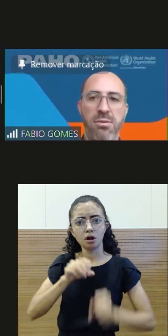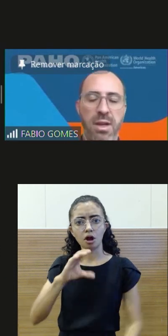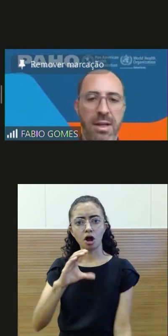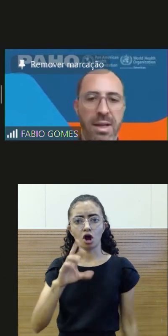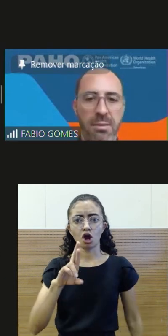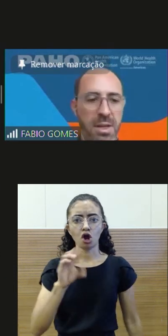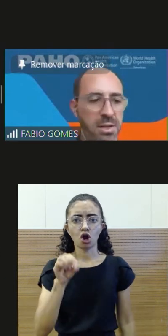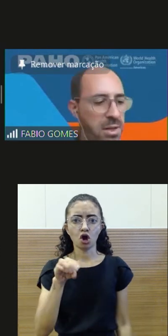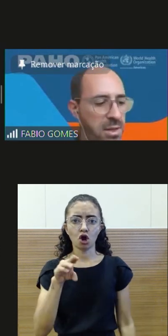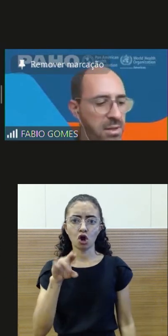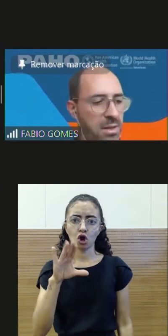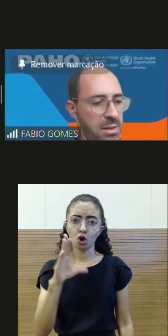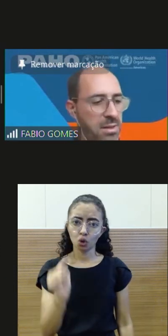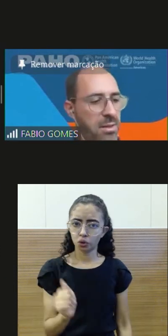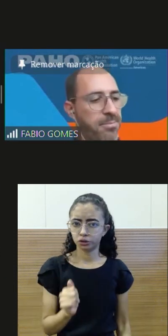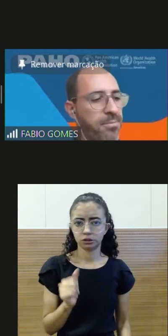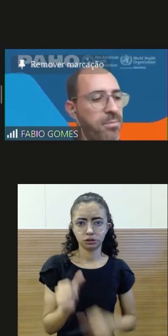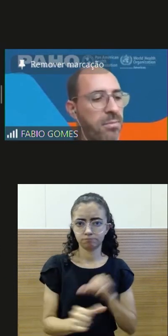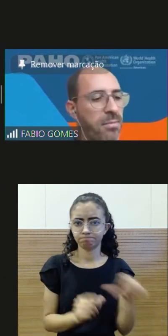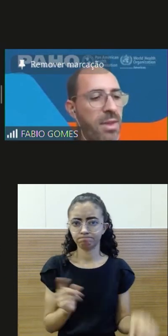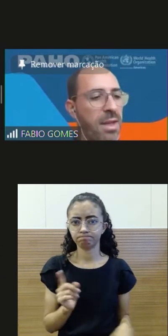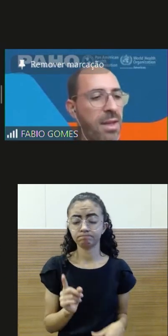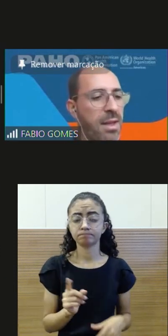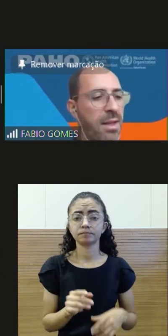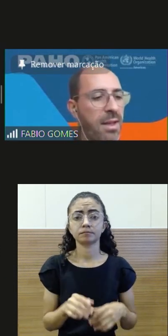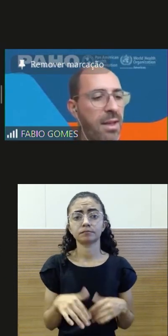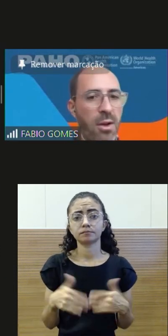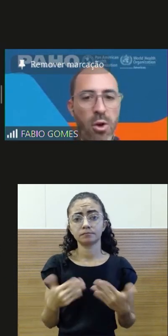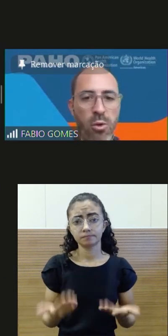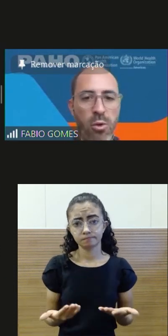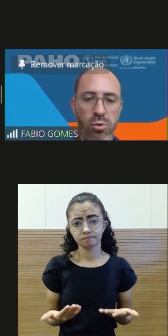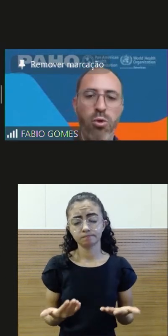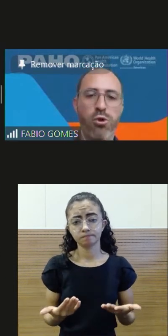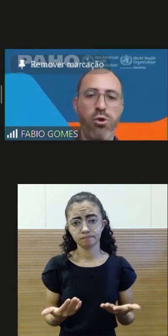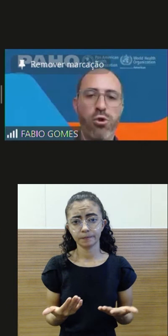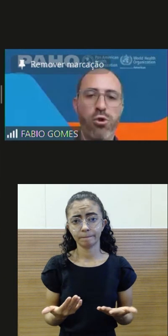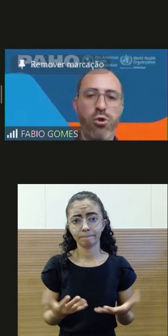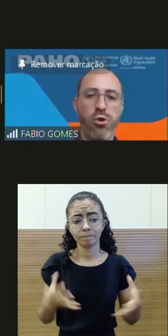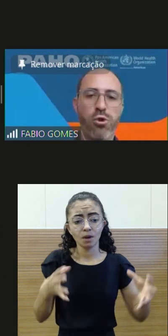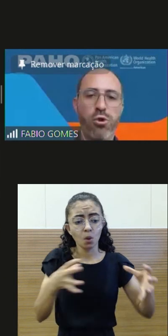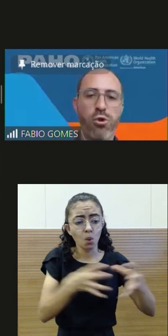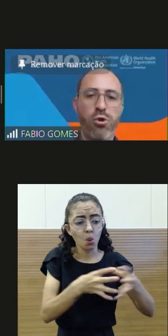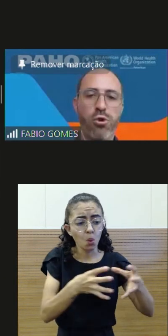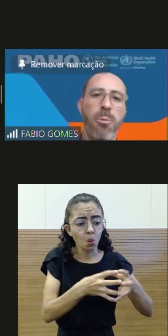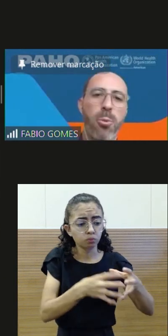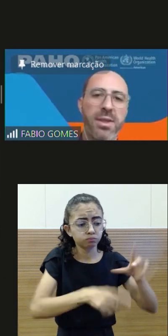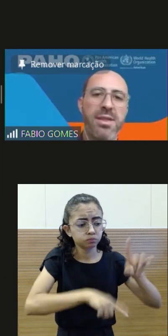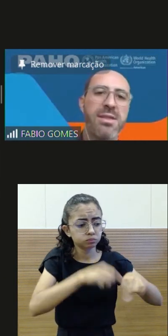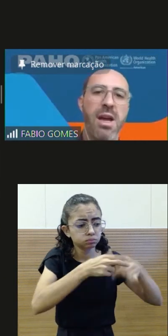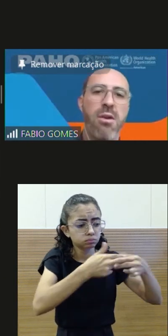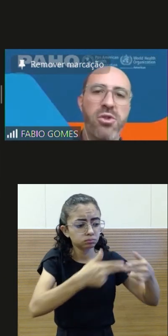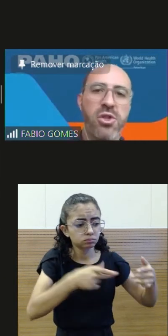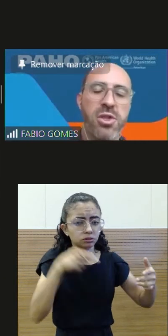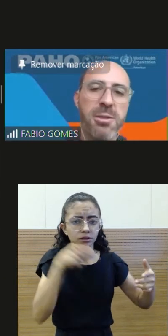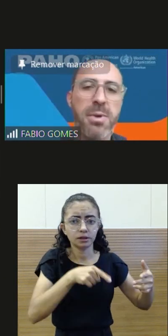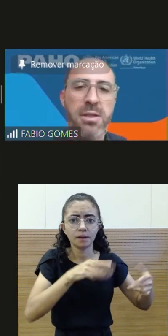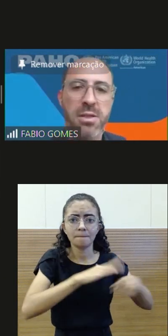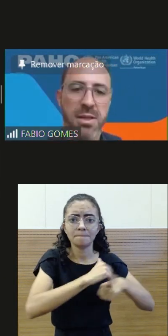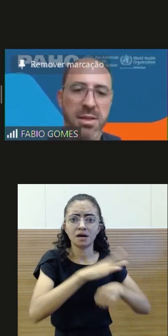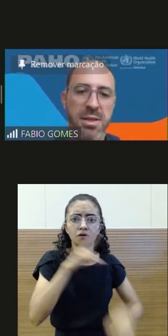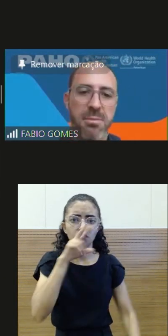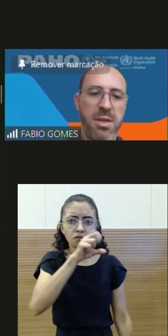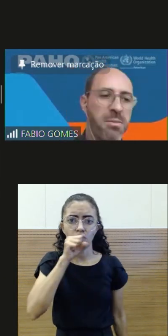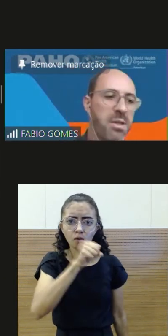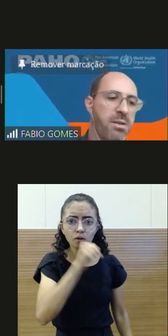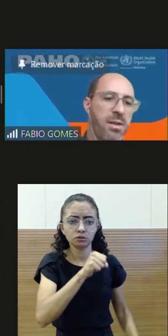chronic diseases. Ultra-processed are clearly the set of products that has